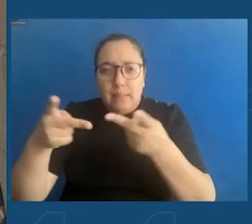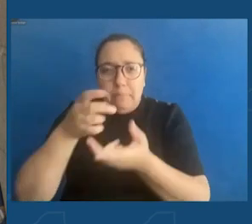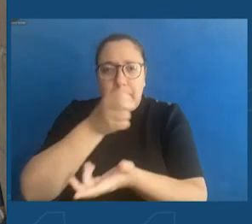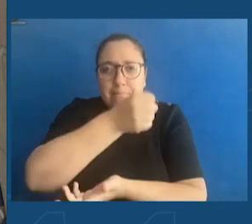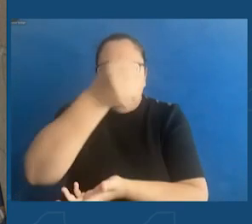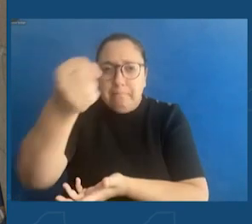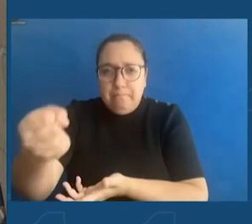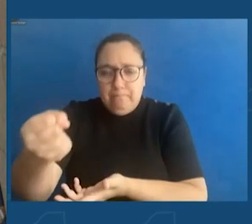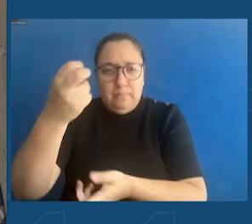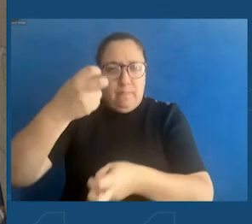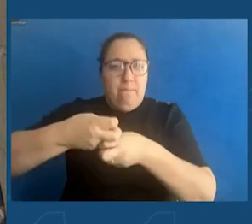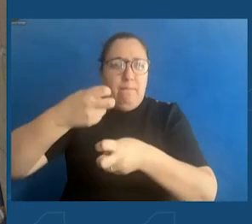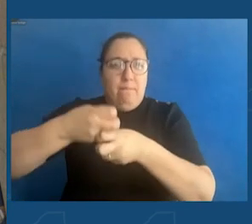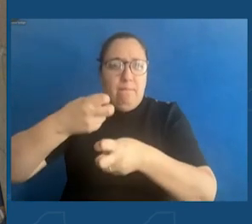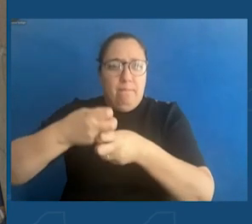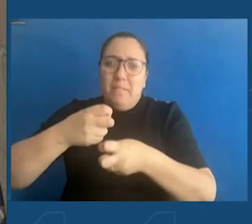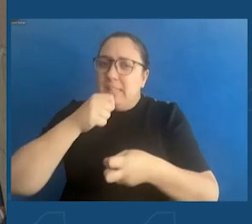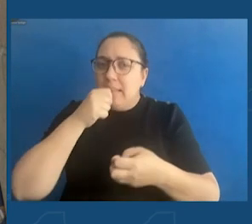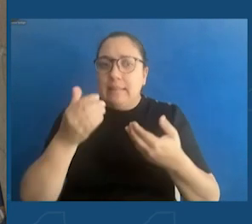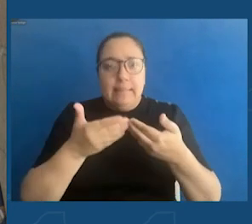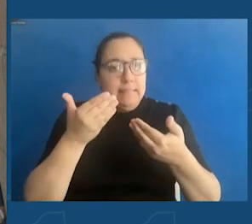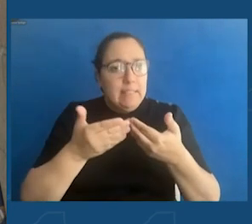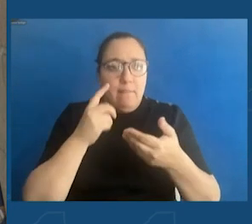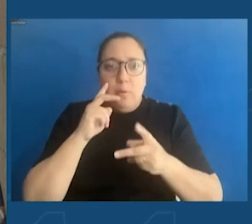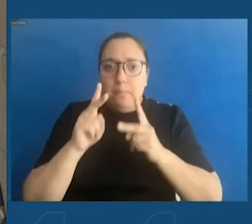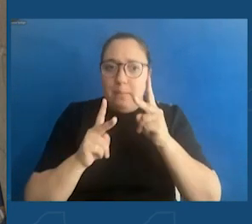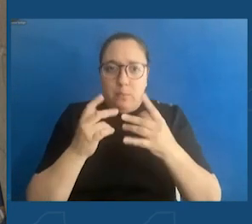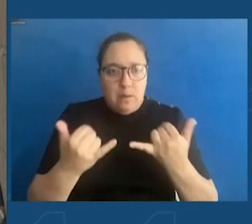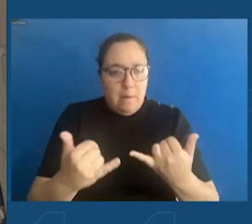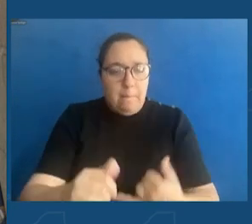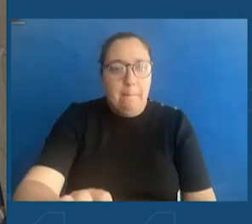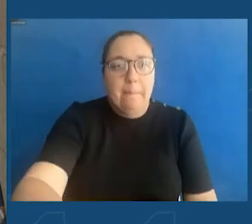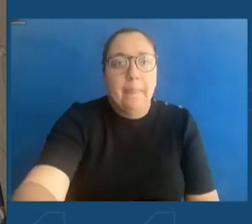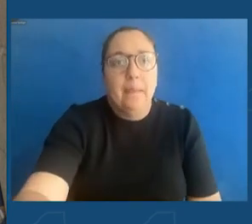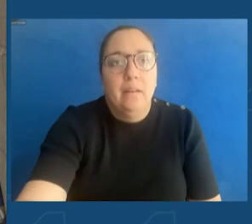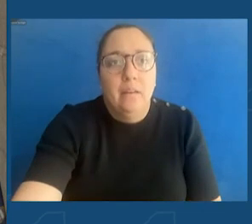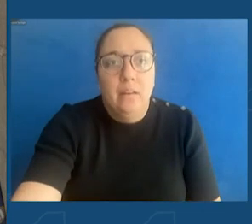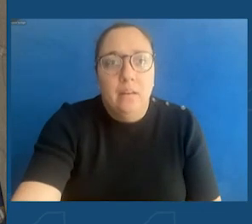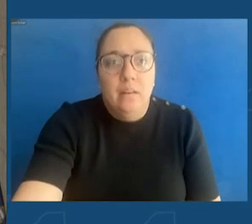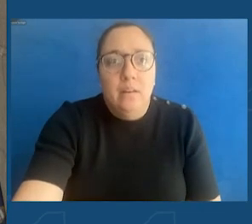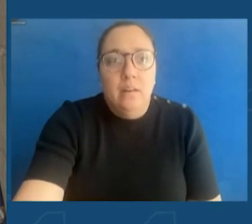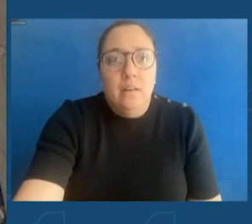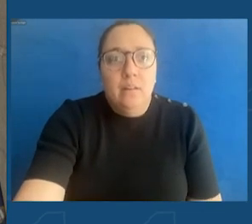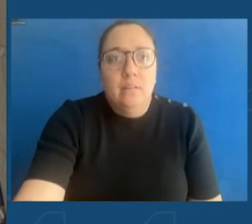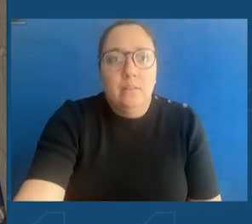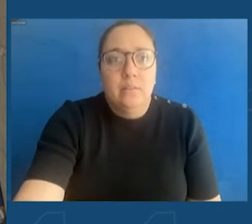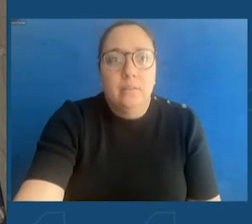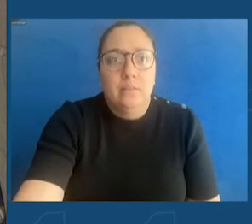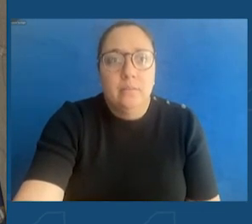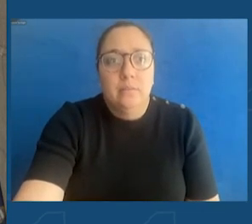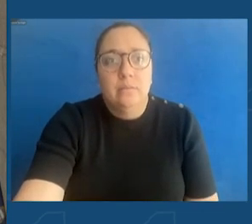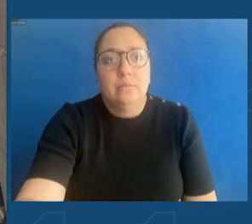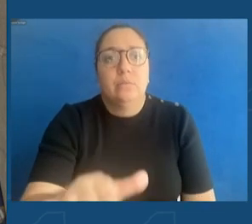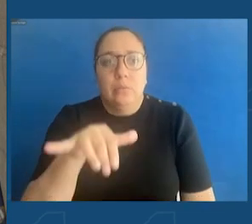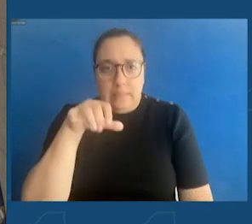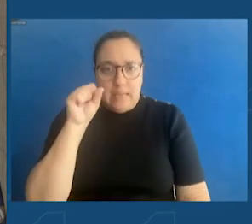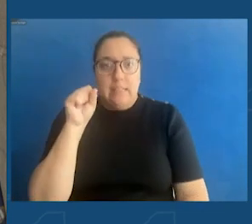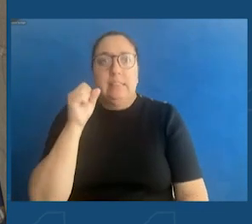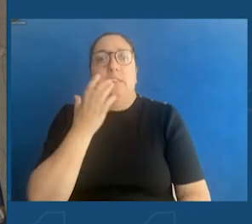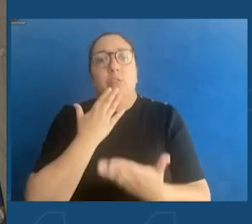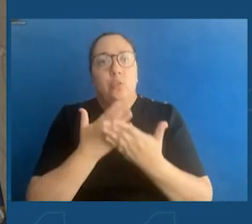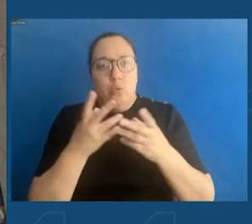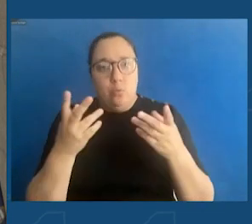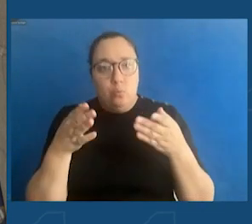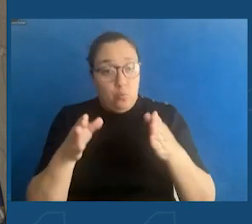involved, and it's basically less convenient for people. So yes, it's a good way, but it's not the only way. And